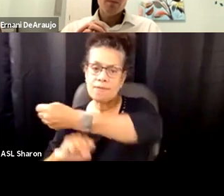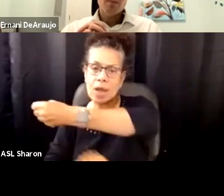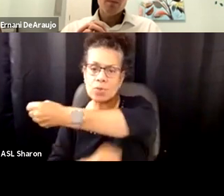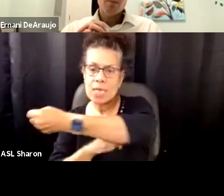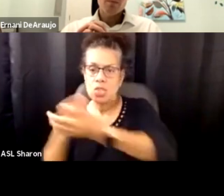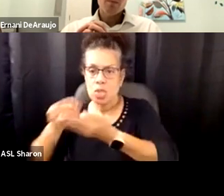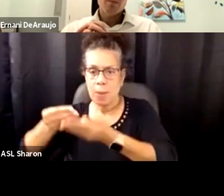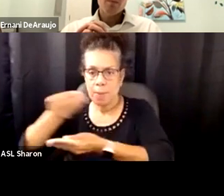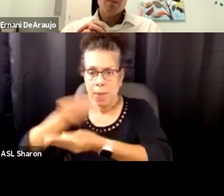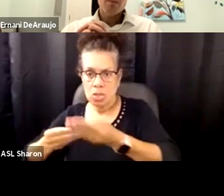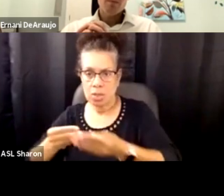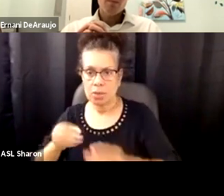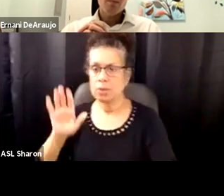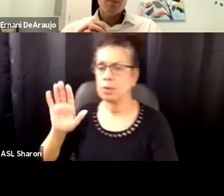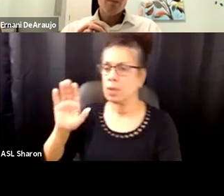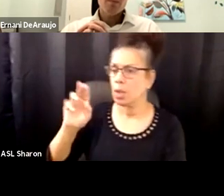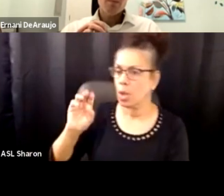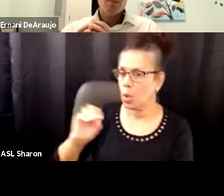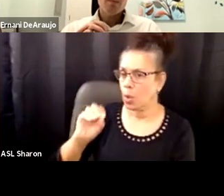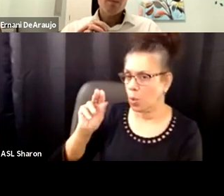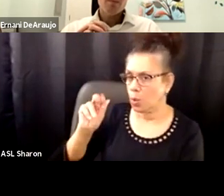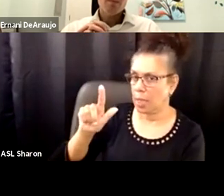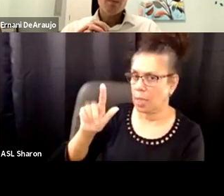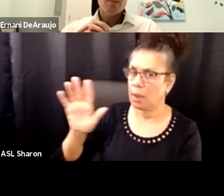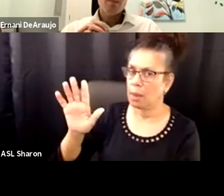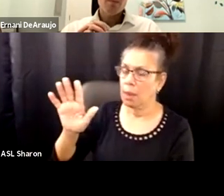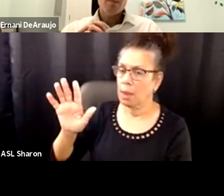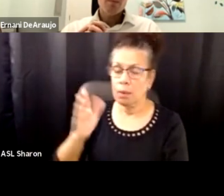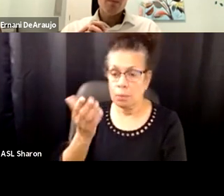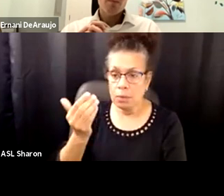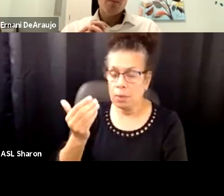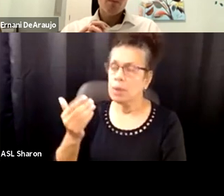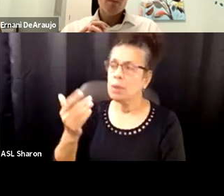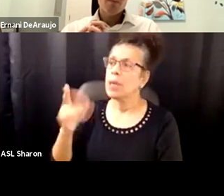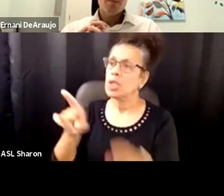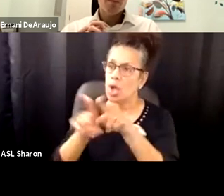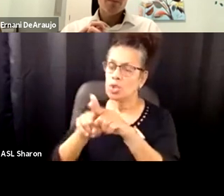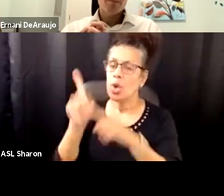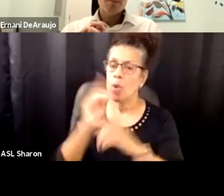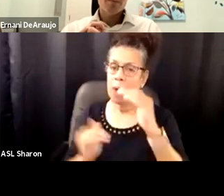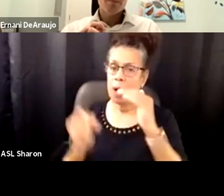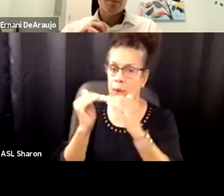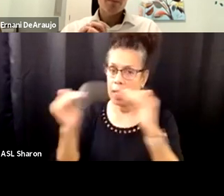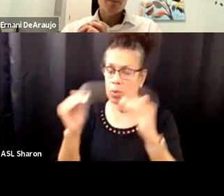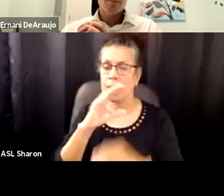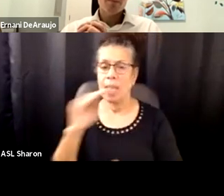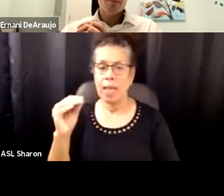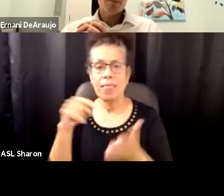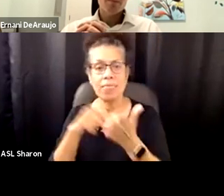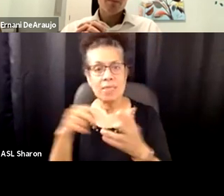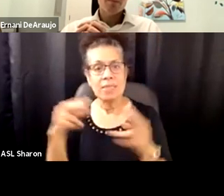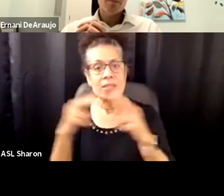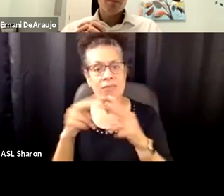yeah but i also echo go ahead and it is about equity right and i also echo the importance of this